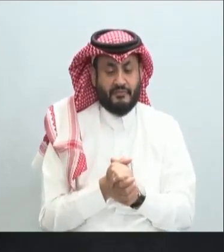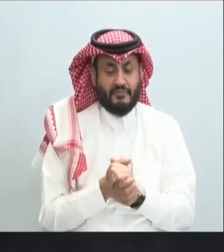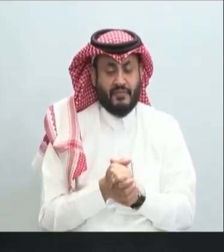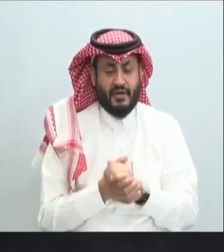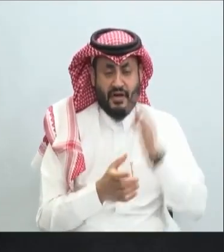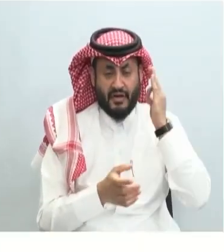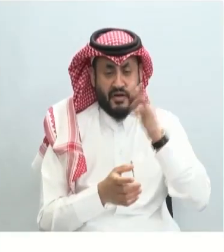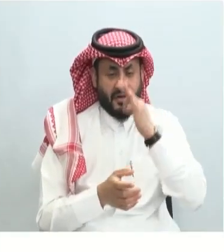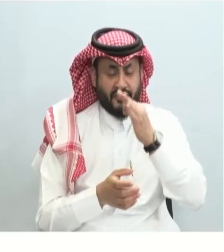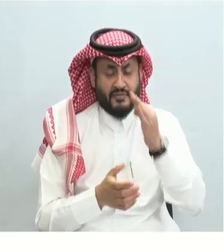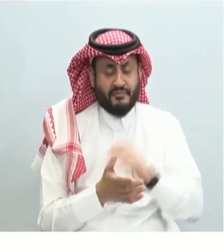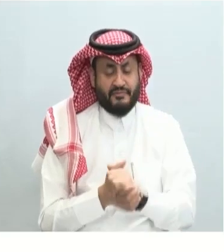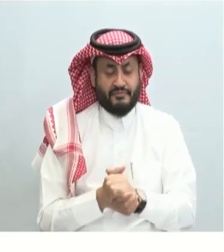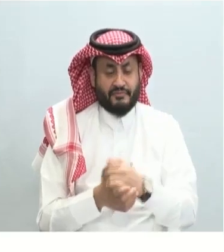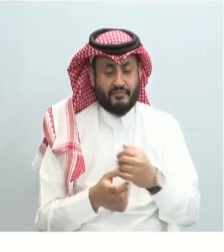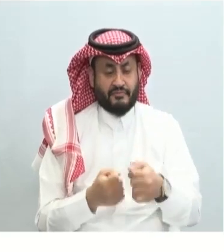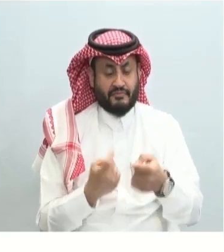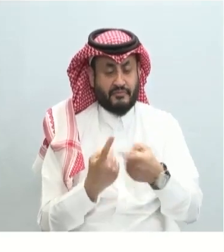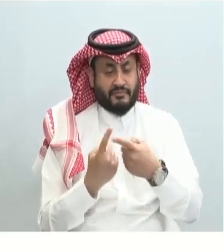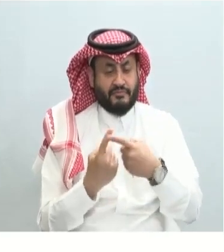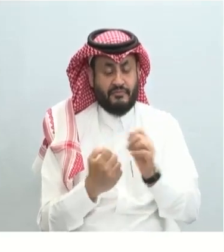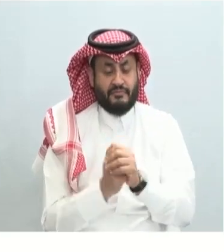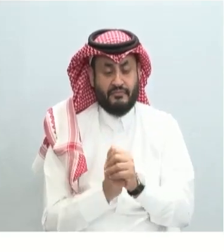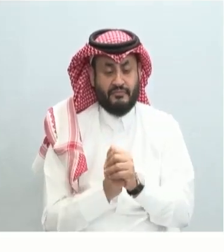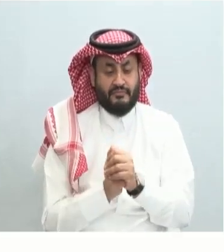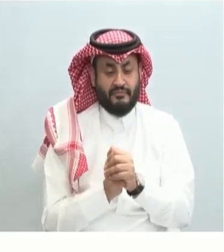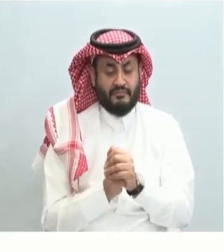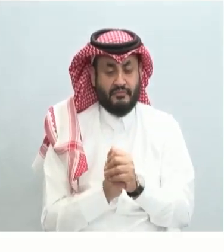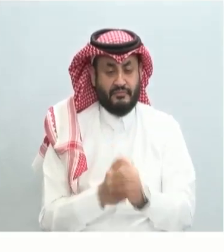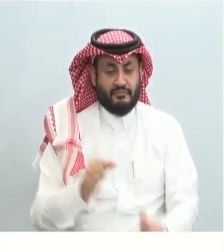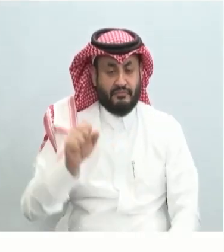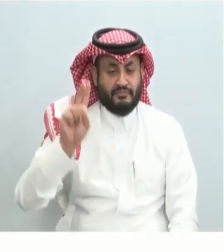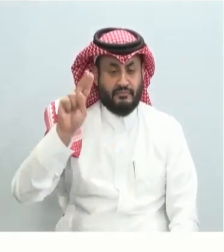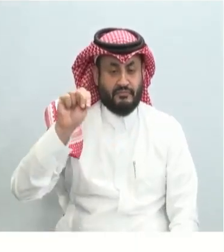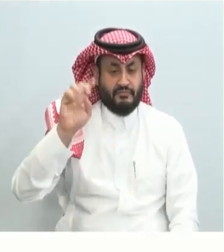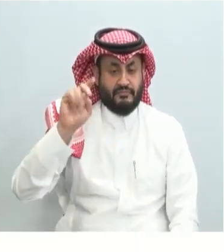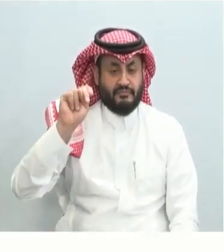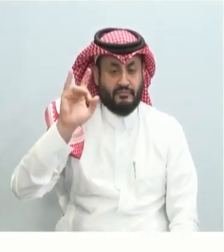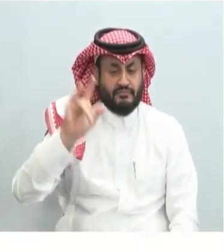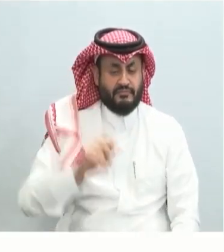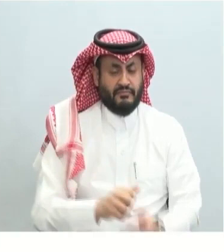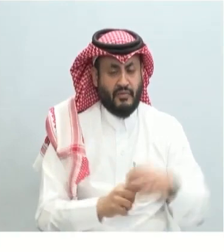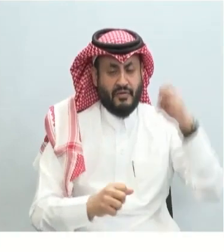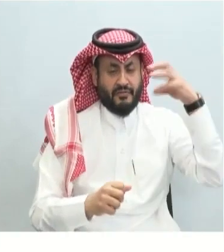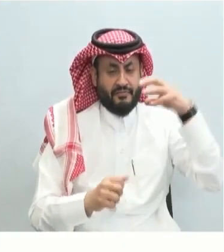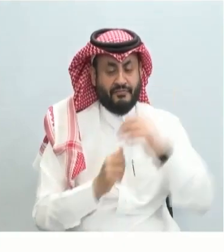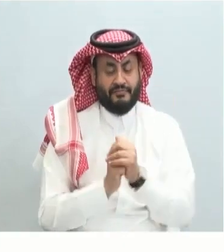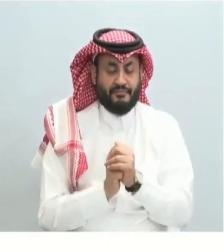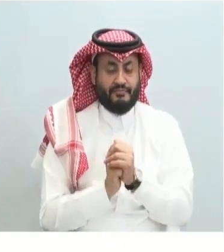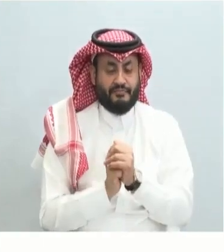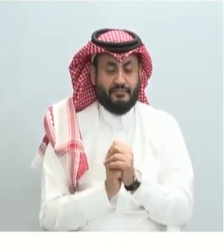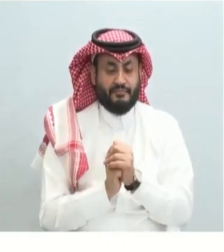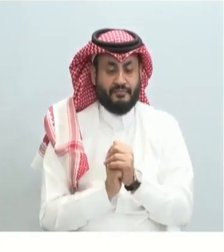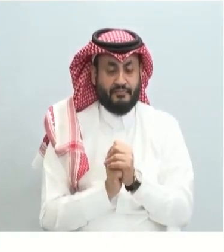them after me. So the first type of weather is sunny. Say after me, sunny.